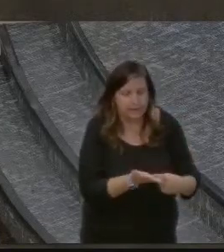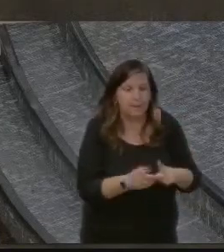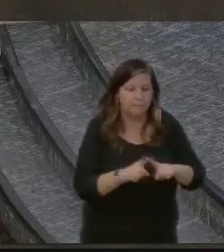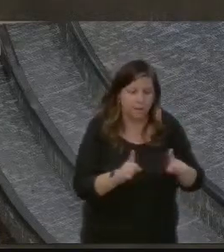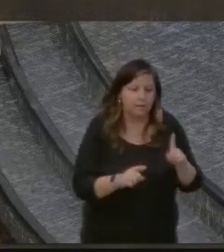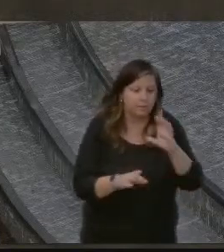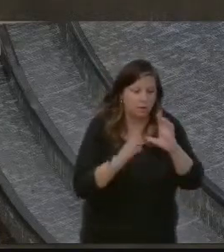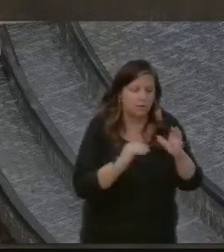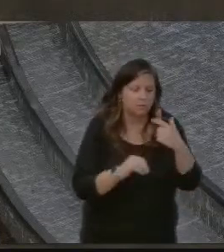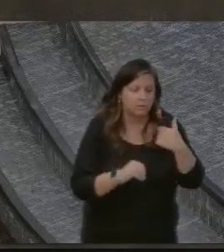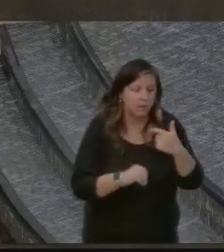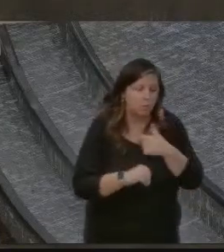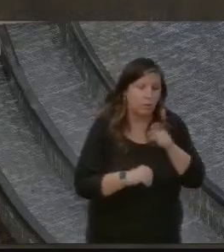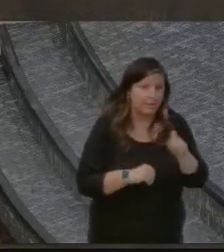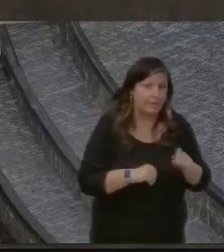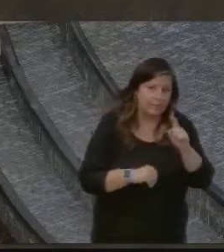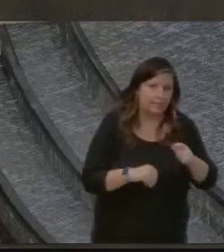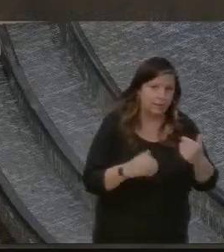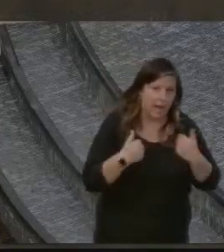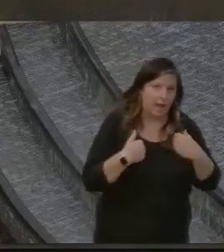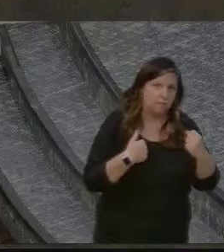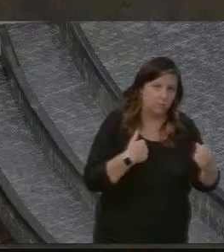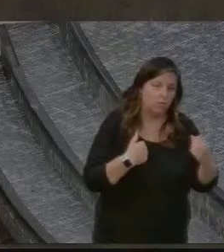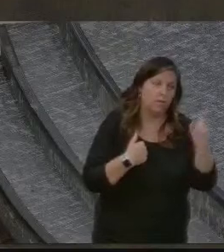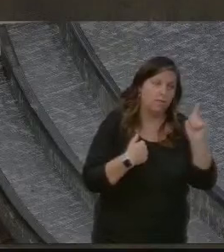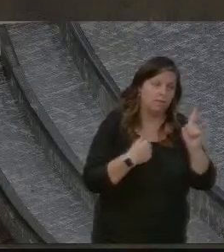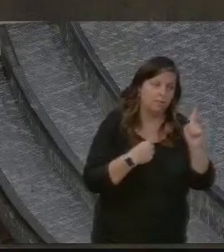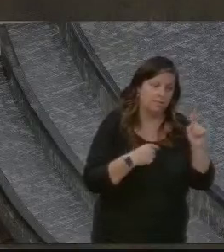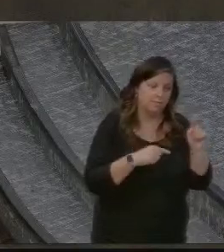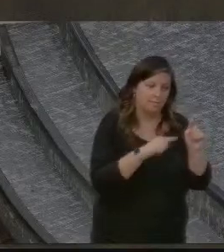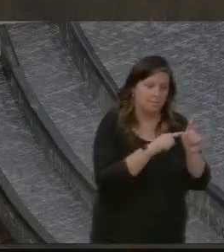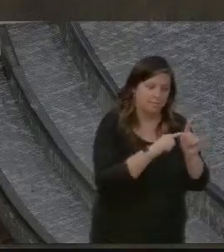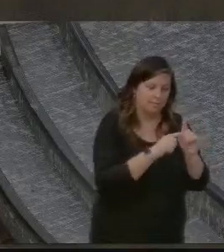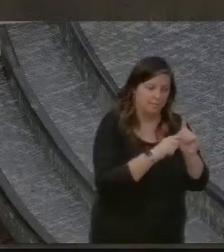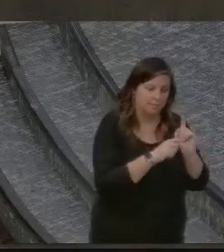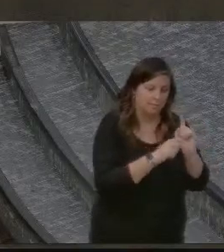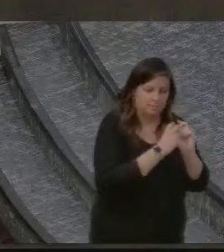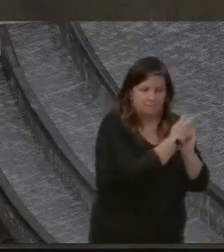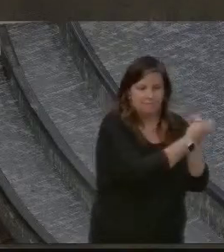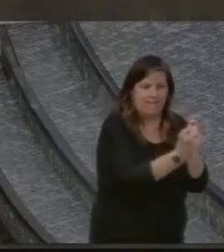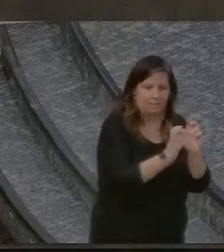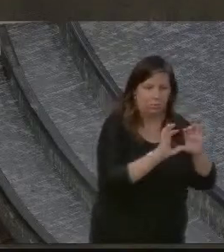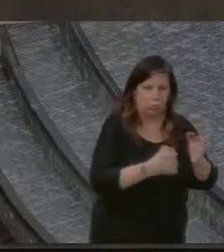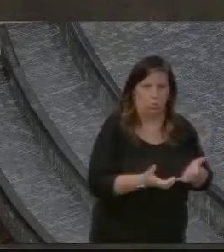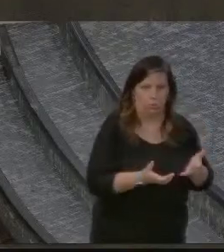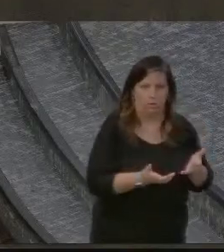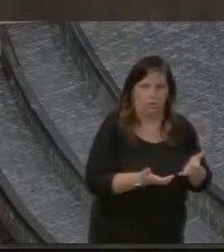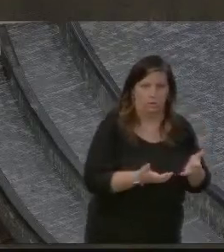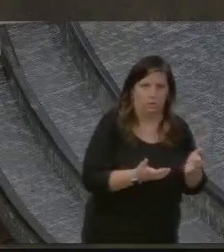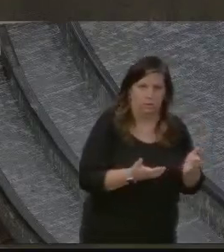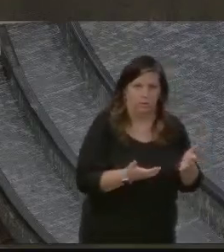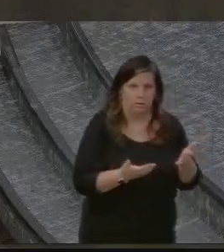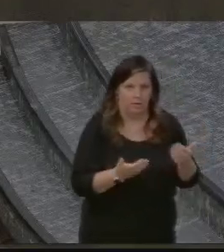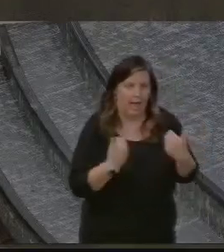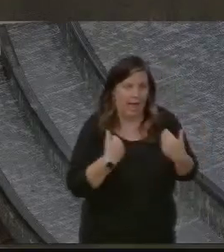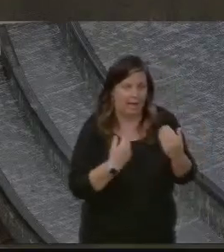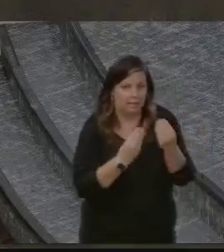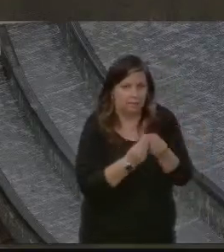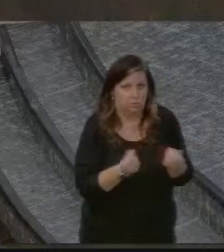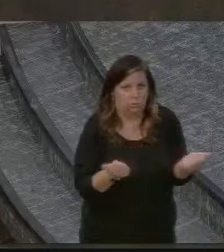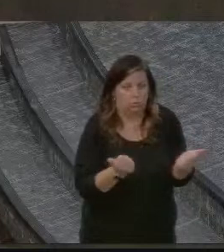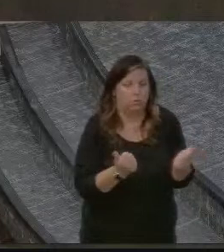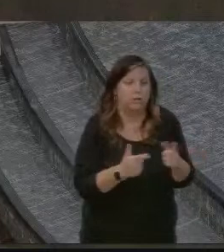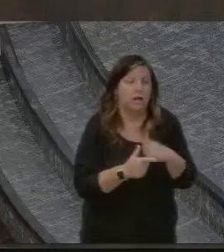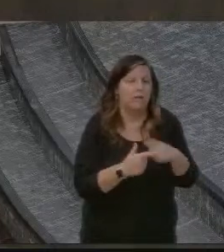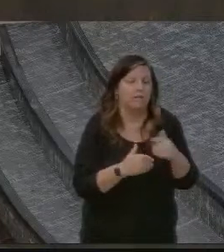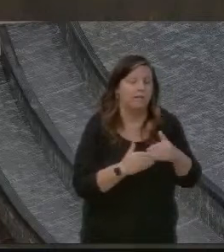forward with a solution from this board and let the next board have to either, continue that policy or procedure